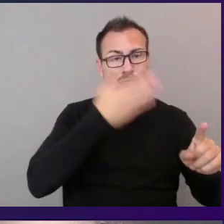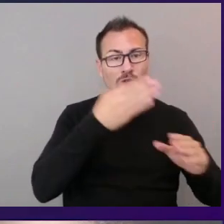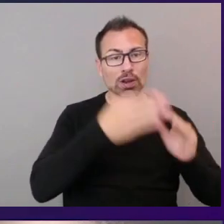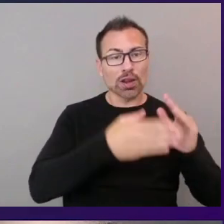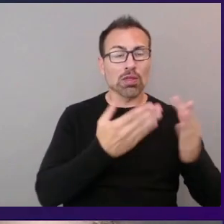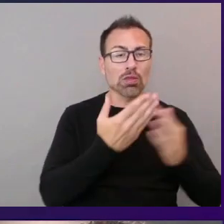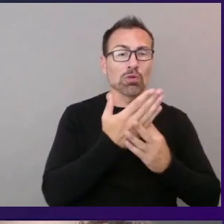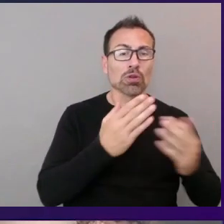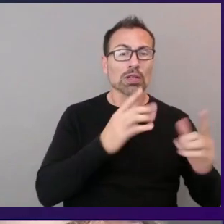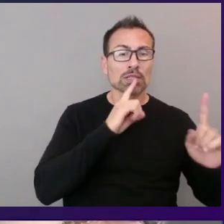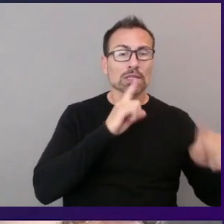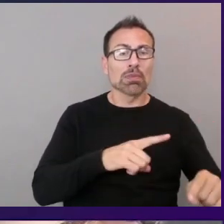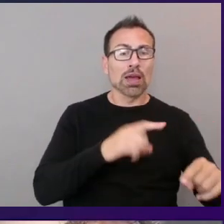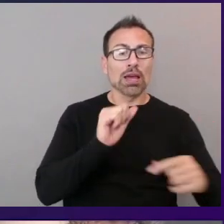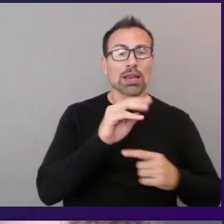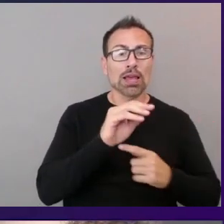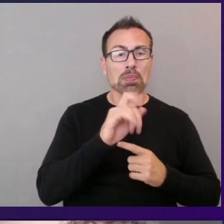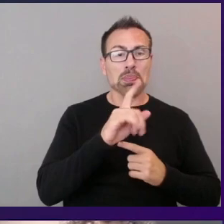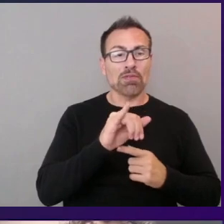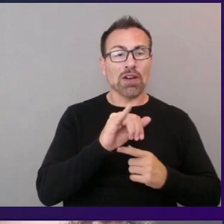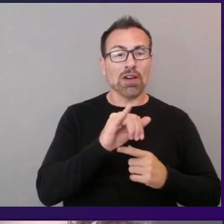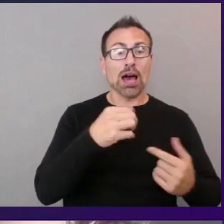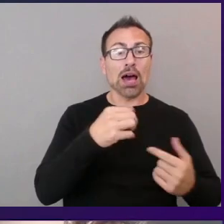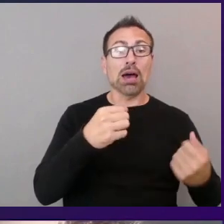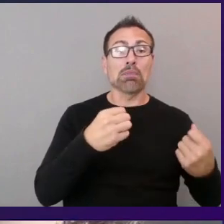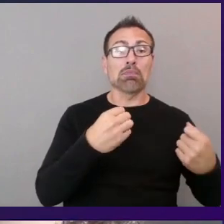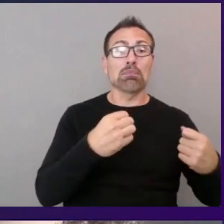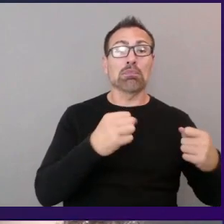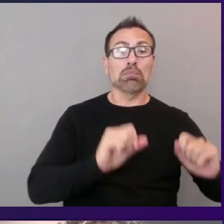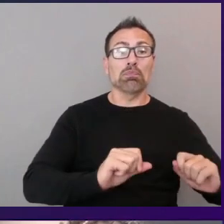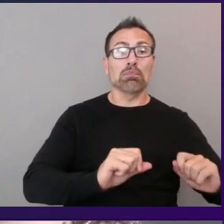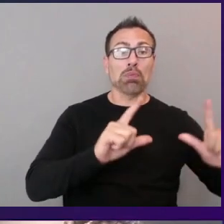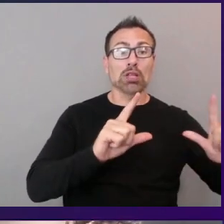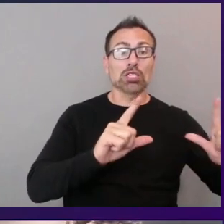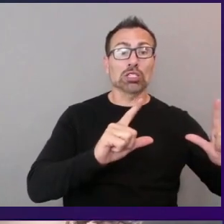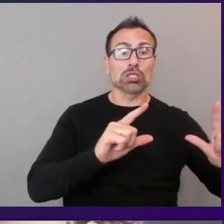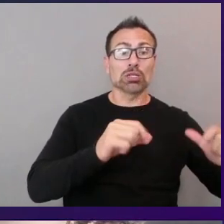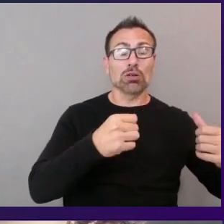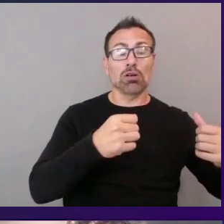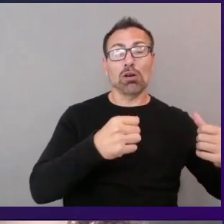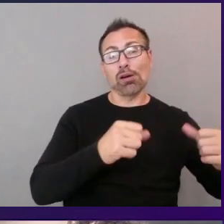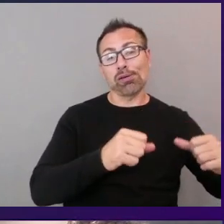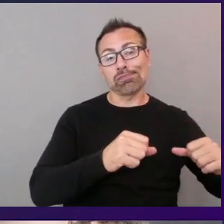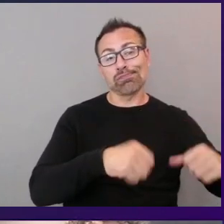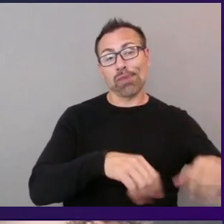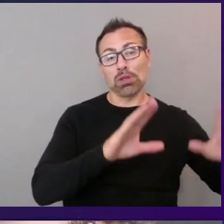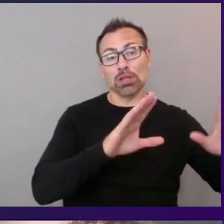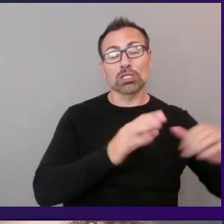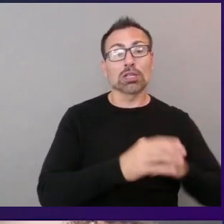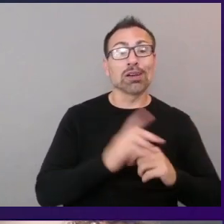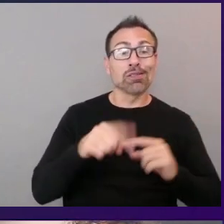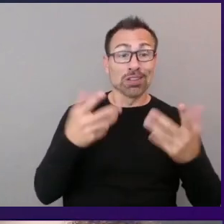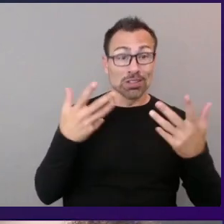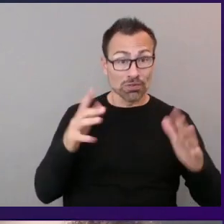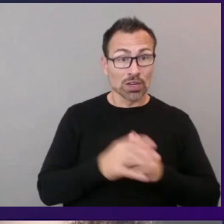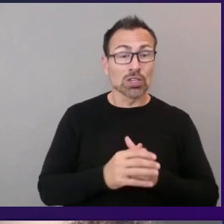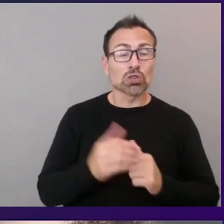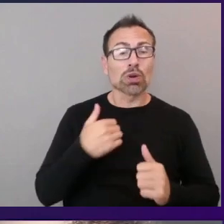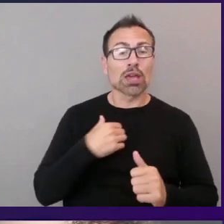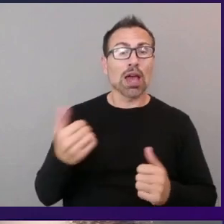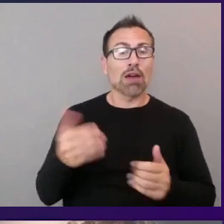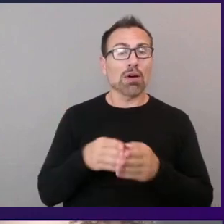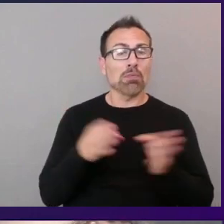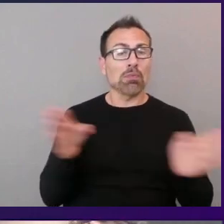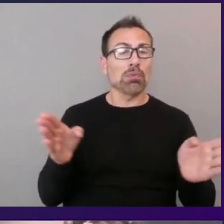to publish our updates. When the publish is finished, Amplify provides us a public URL. If